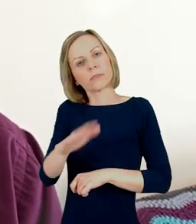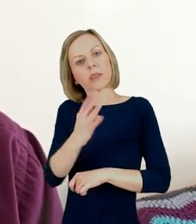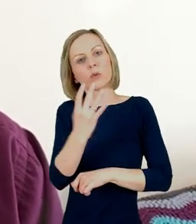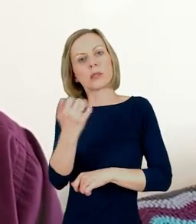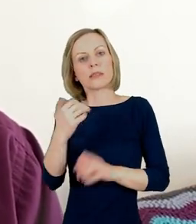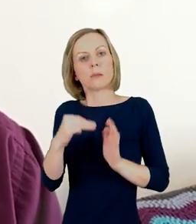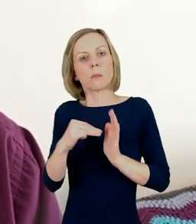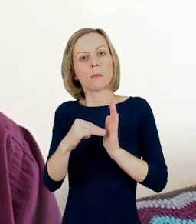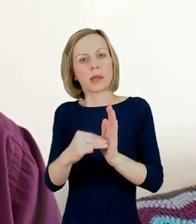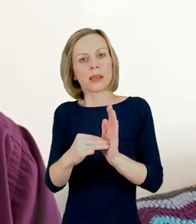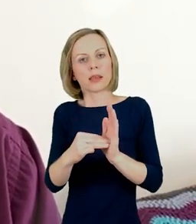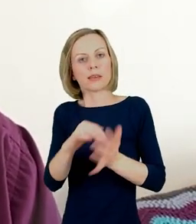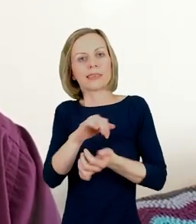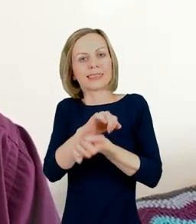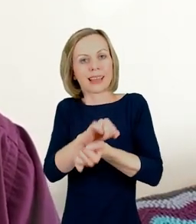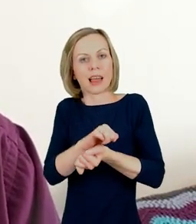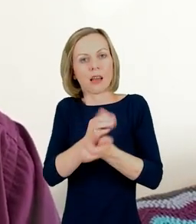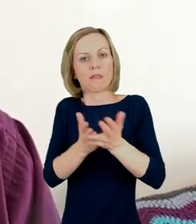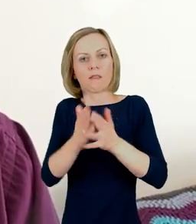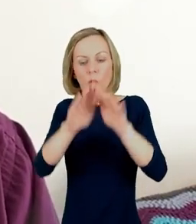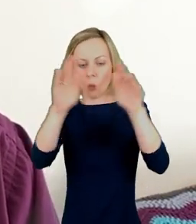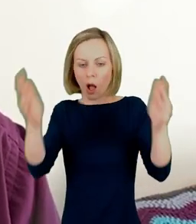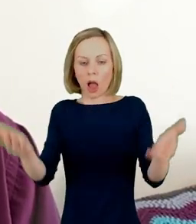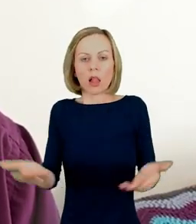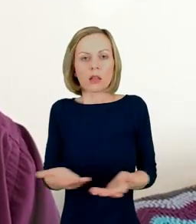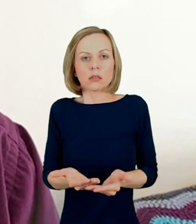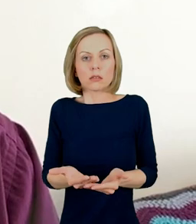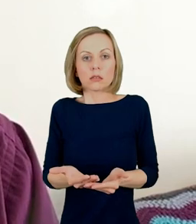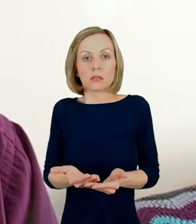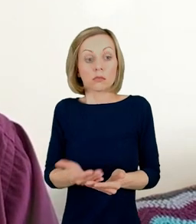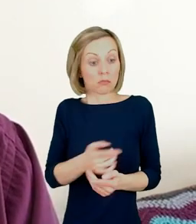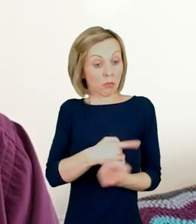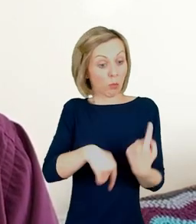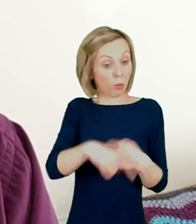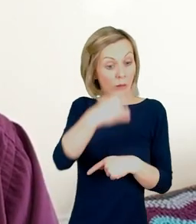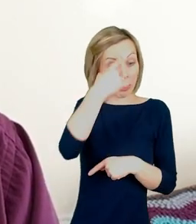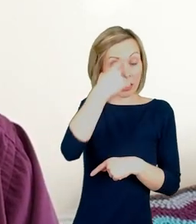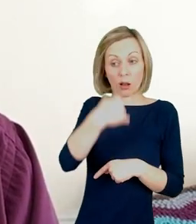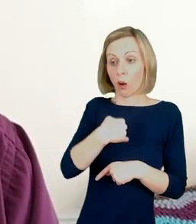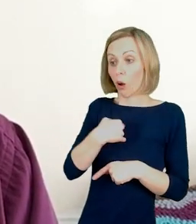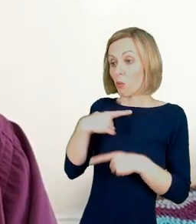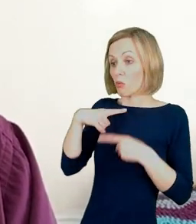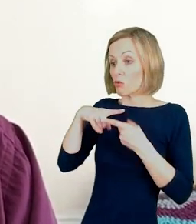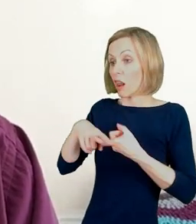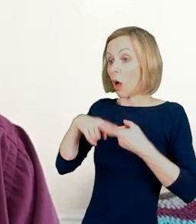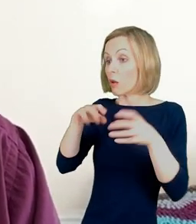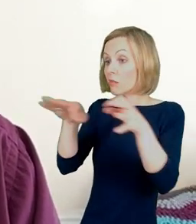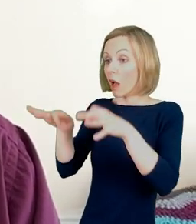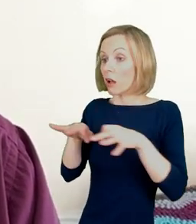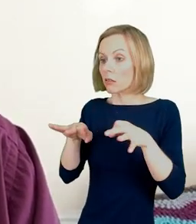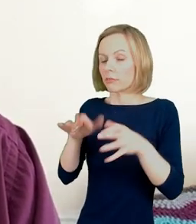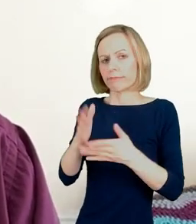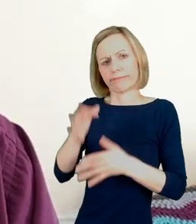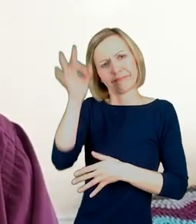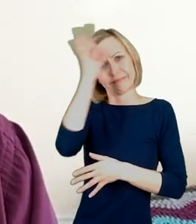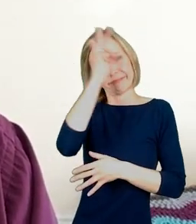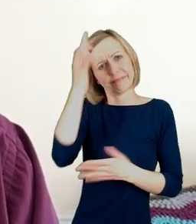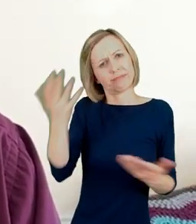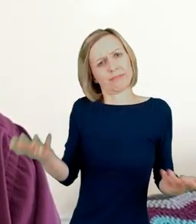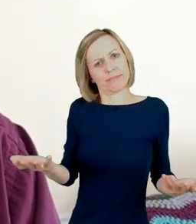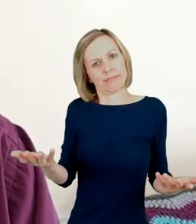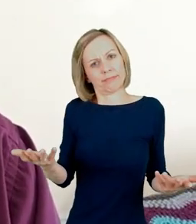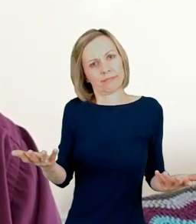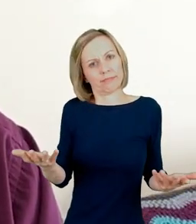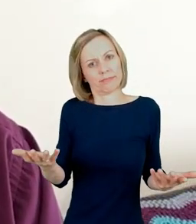46 million slaves globally, and it's naive for us to think that we don't depend on some of them. From